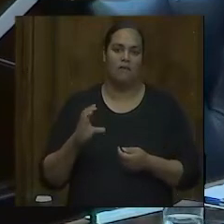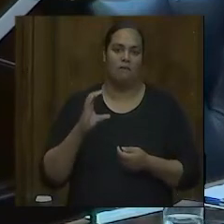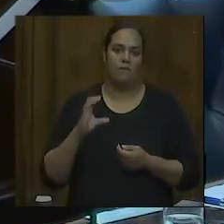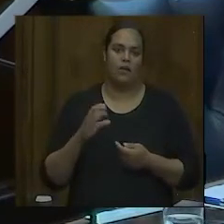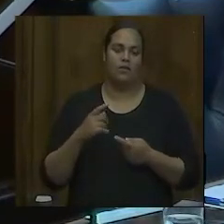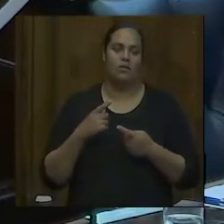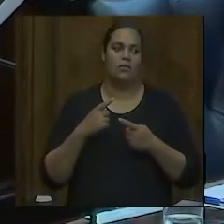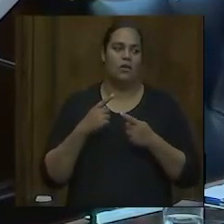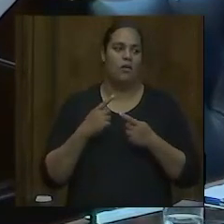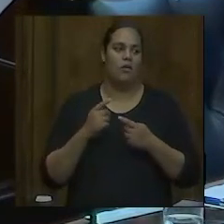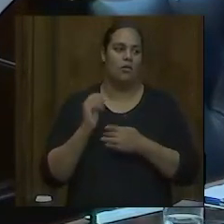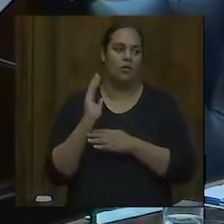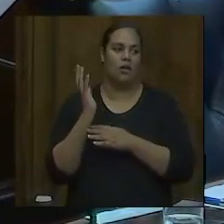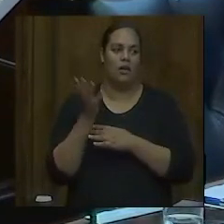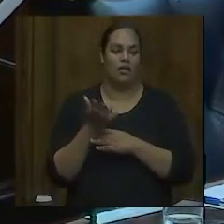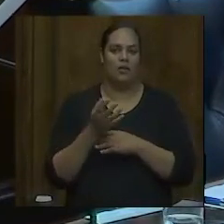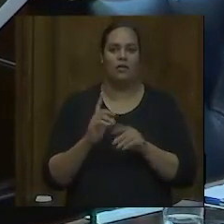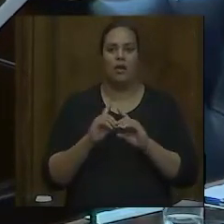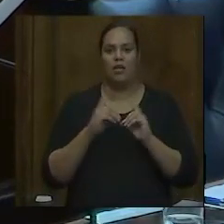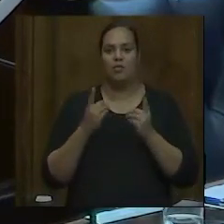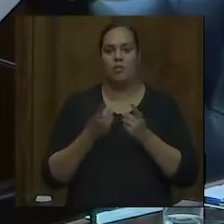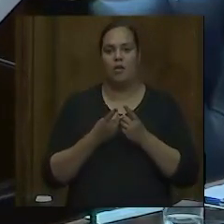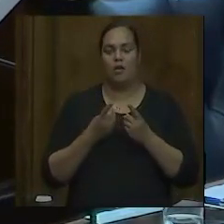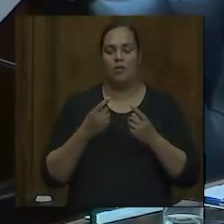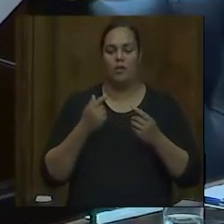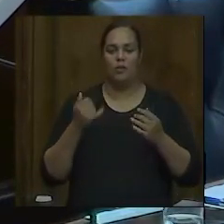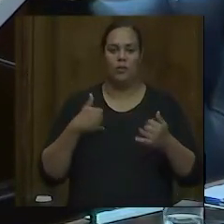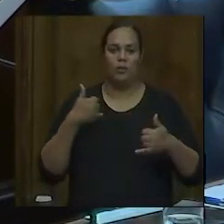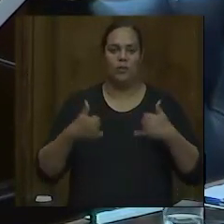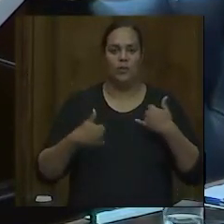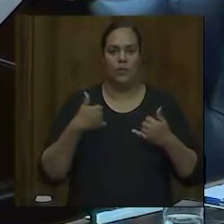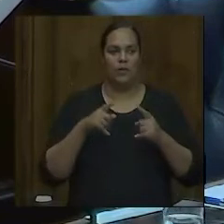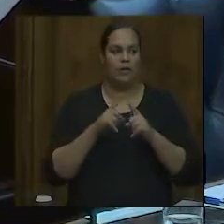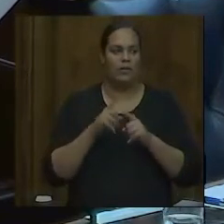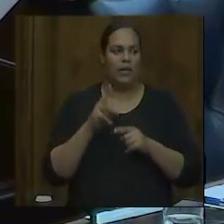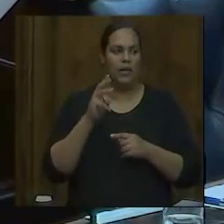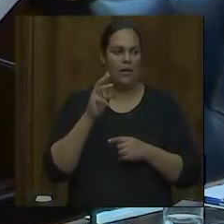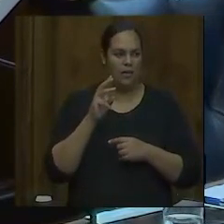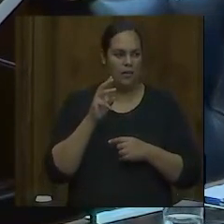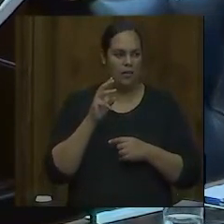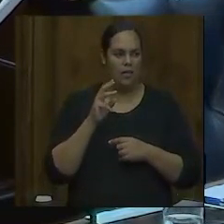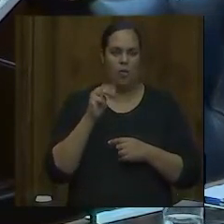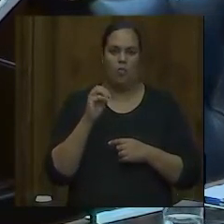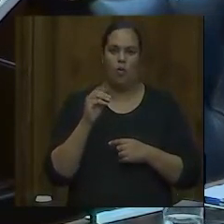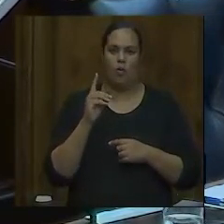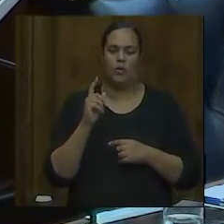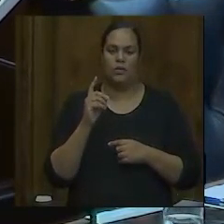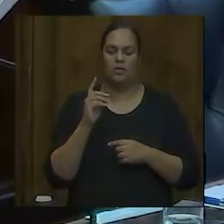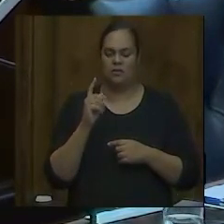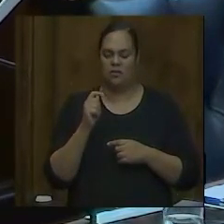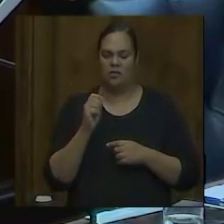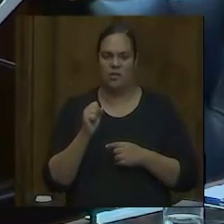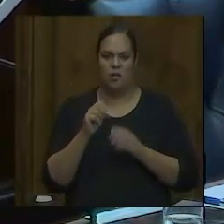on catering, on departmental events, also the MOD program and